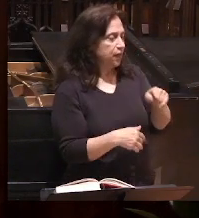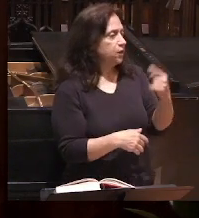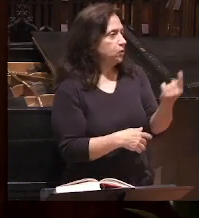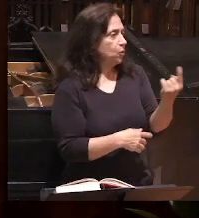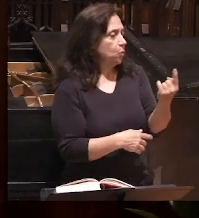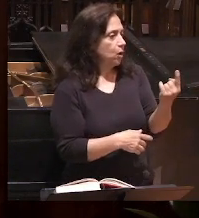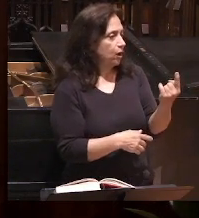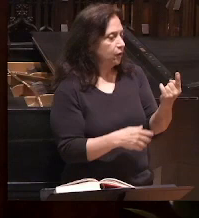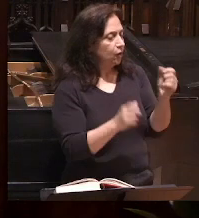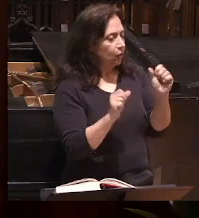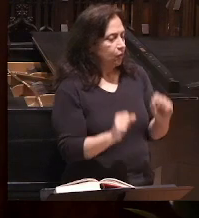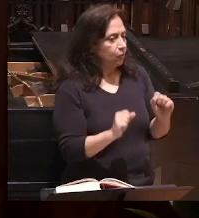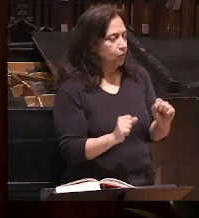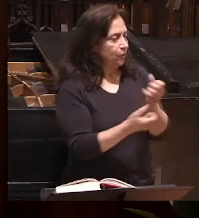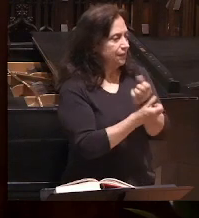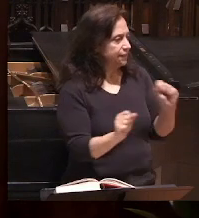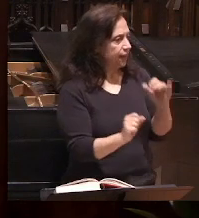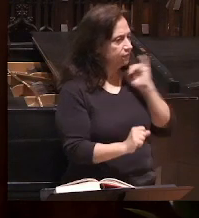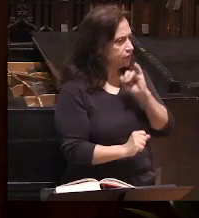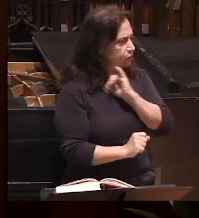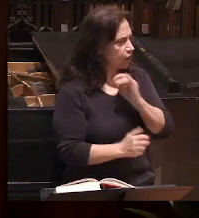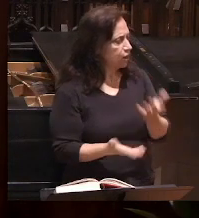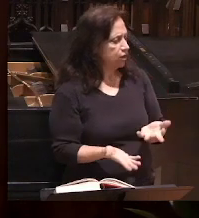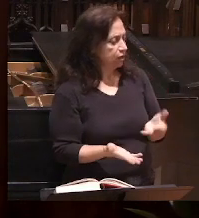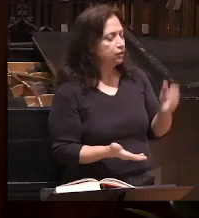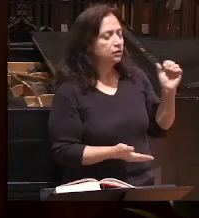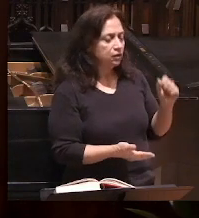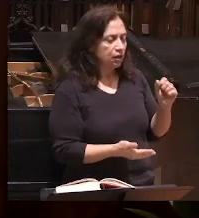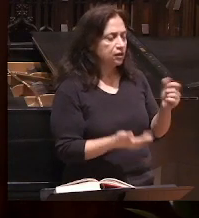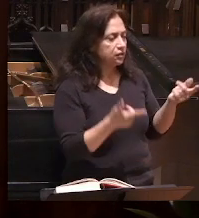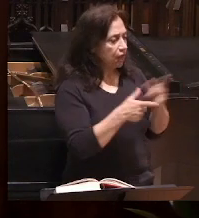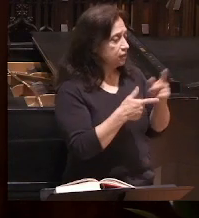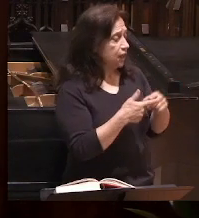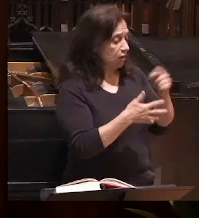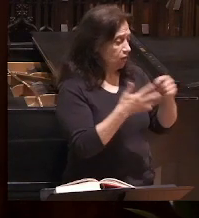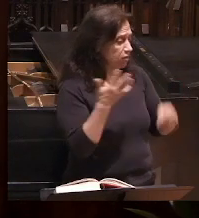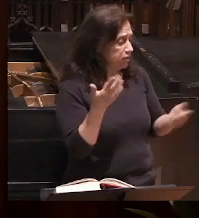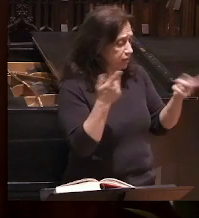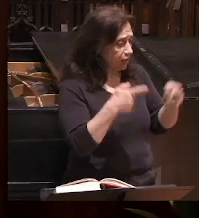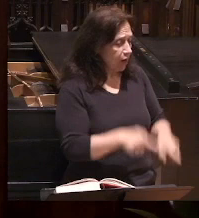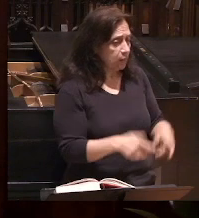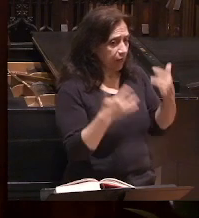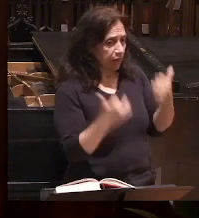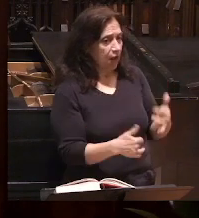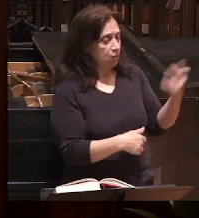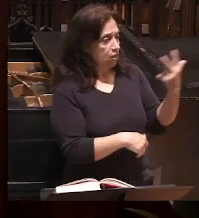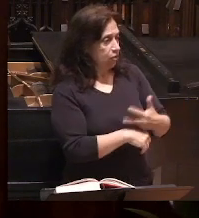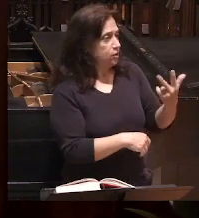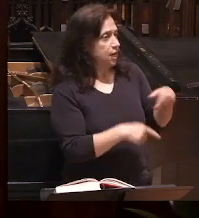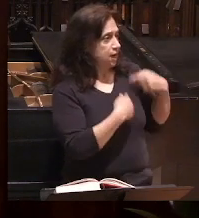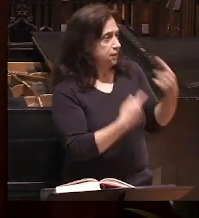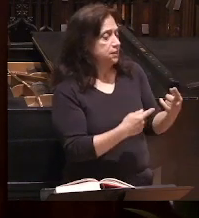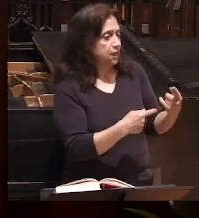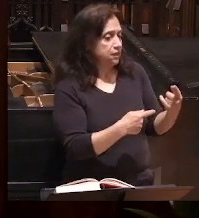one to redeem Israel. Yes, and besides all this, it is now the third day since